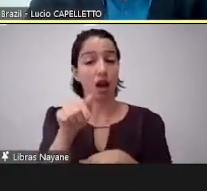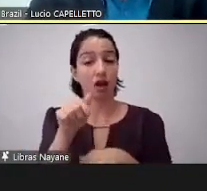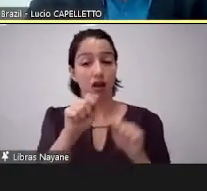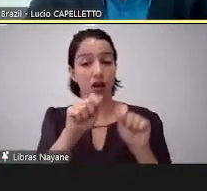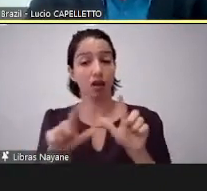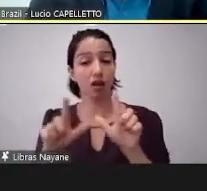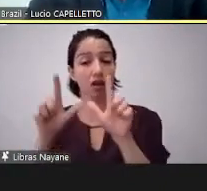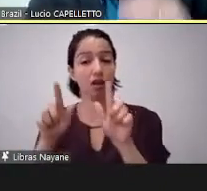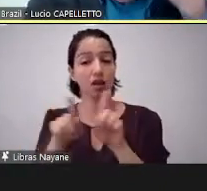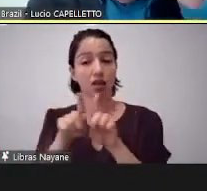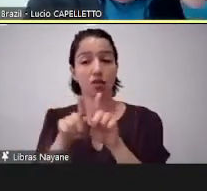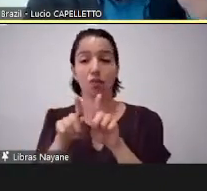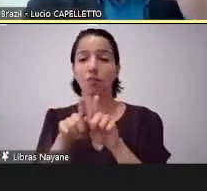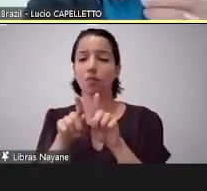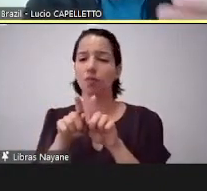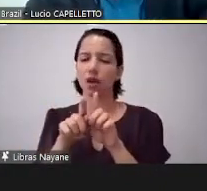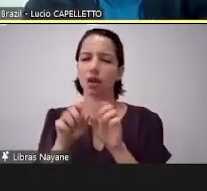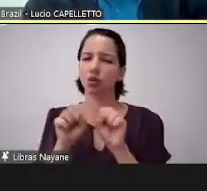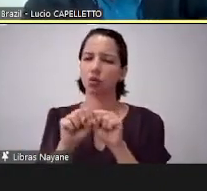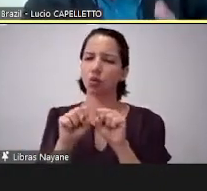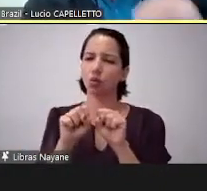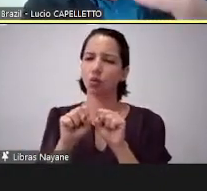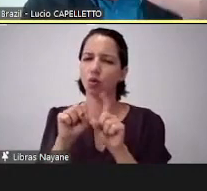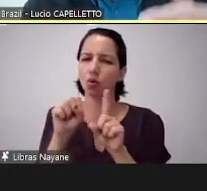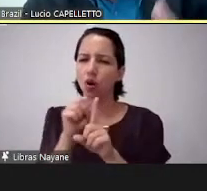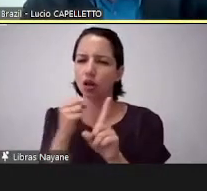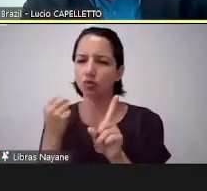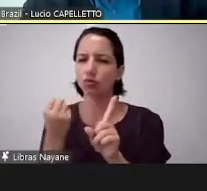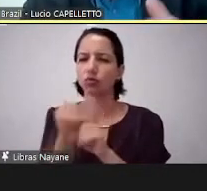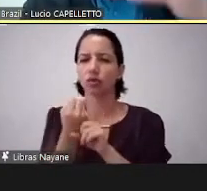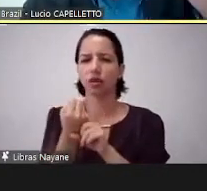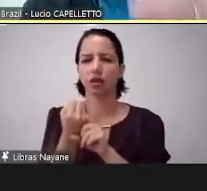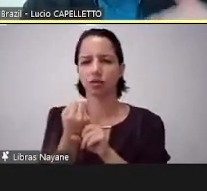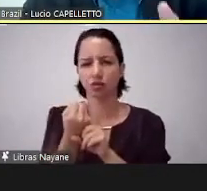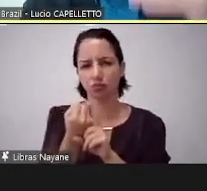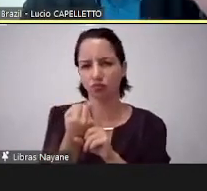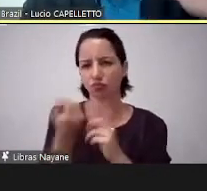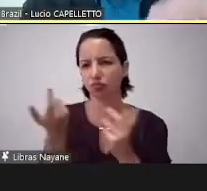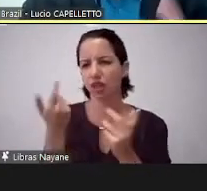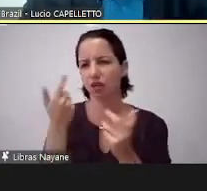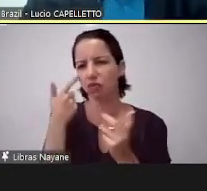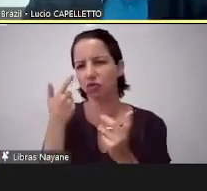with civil society, we have publications.